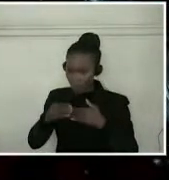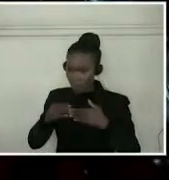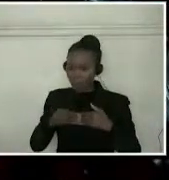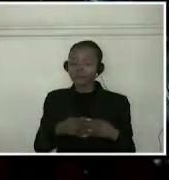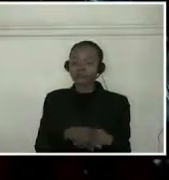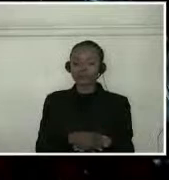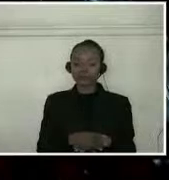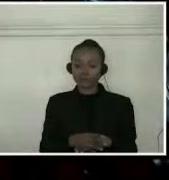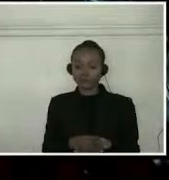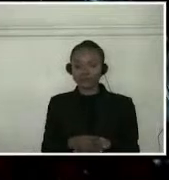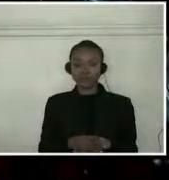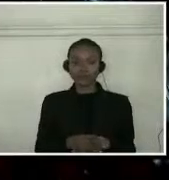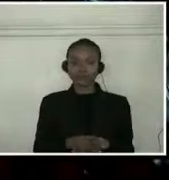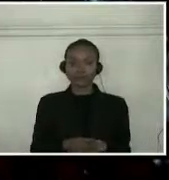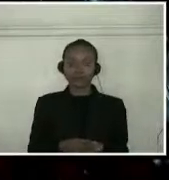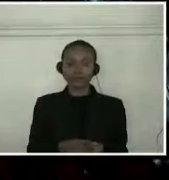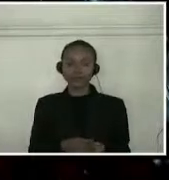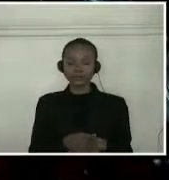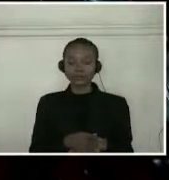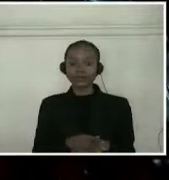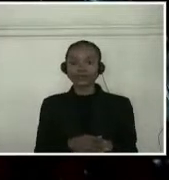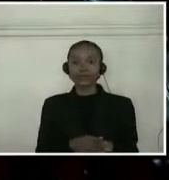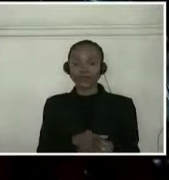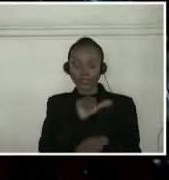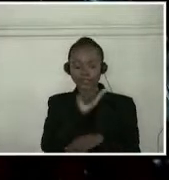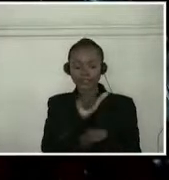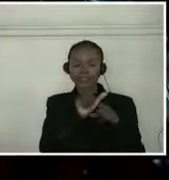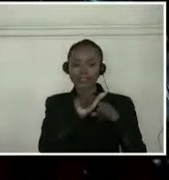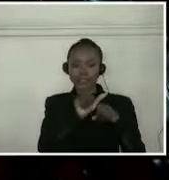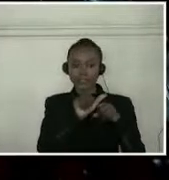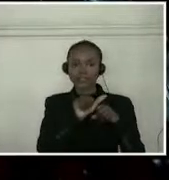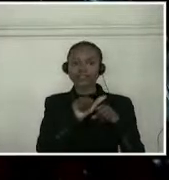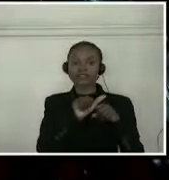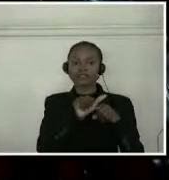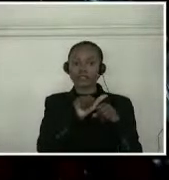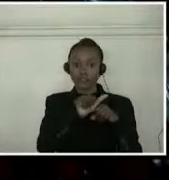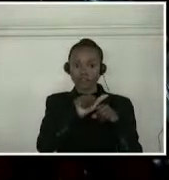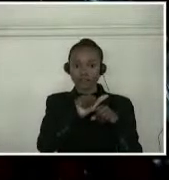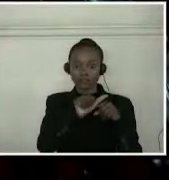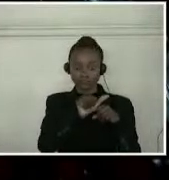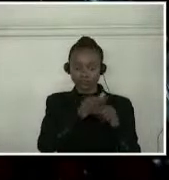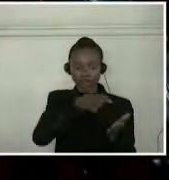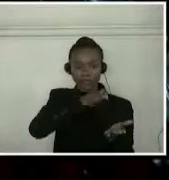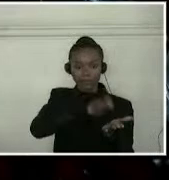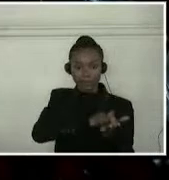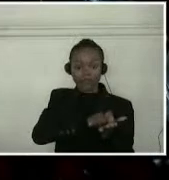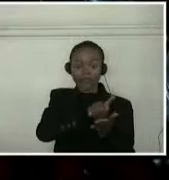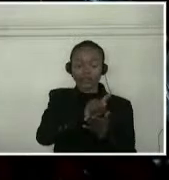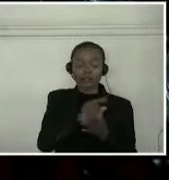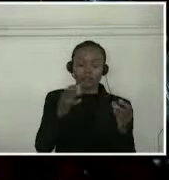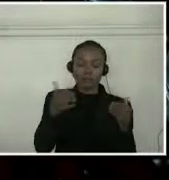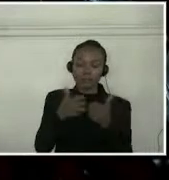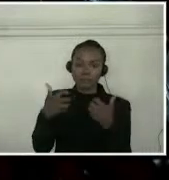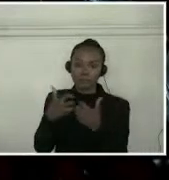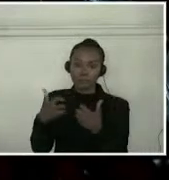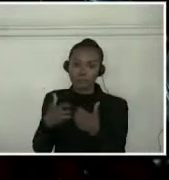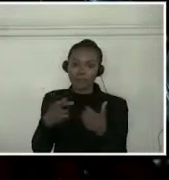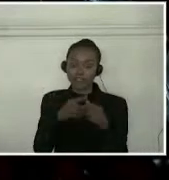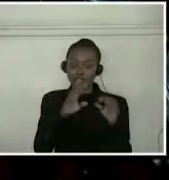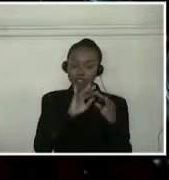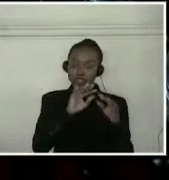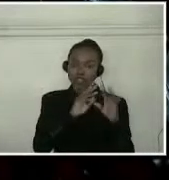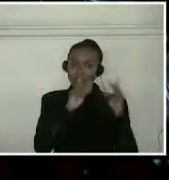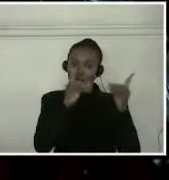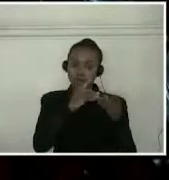government gazette signing matching the two departments of sport and recreation in the department of arts and culture brought together the